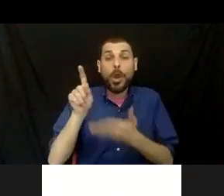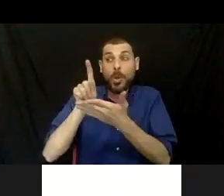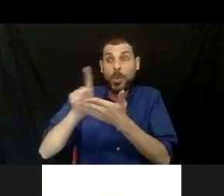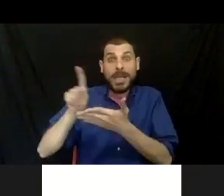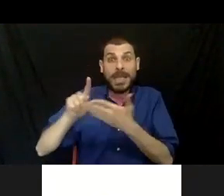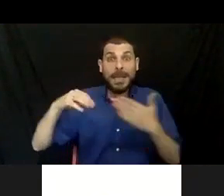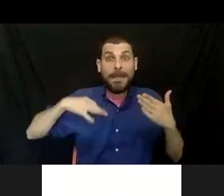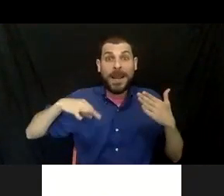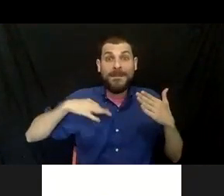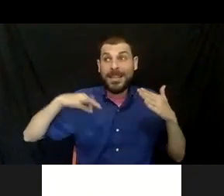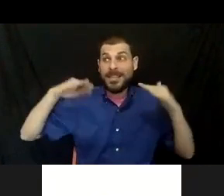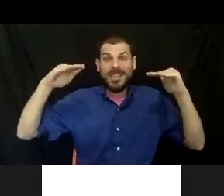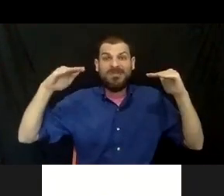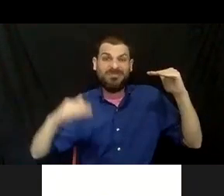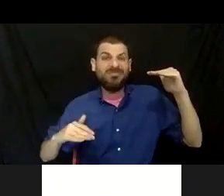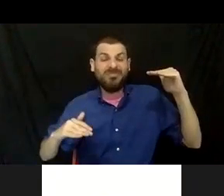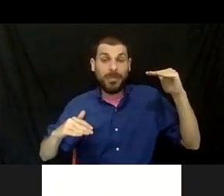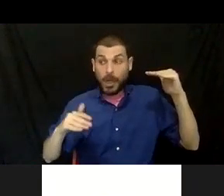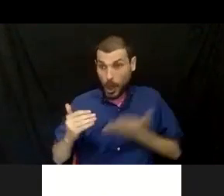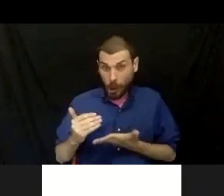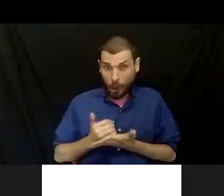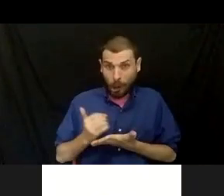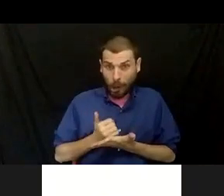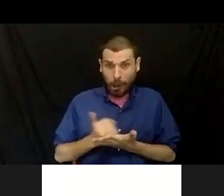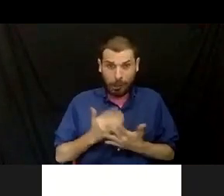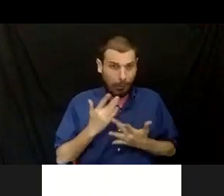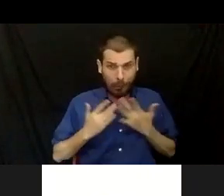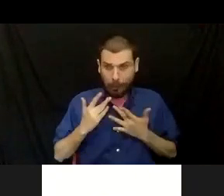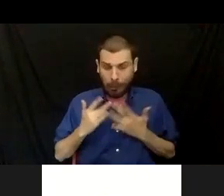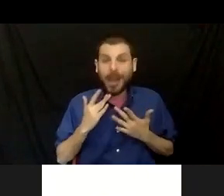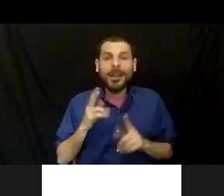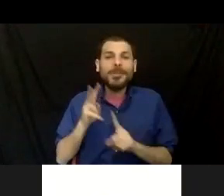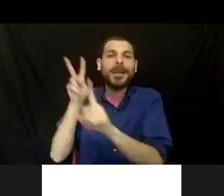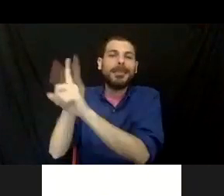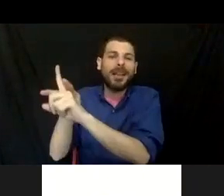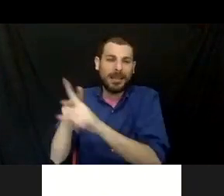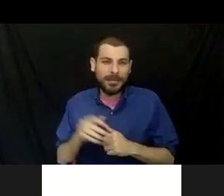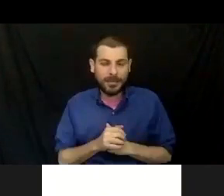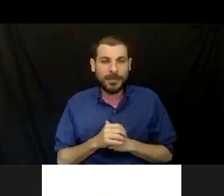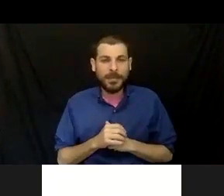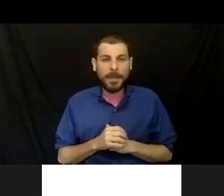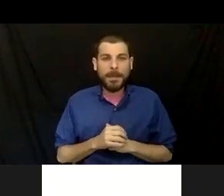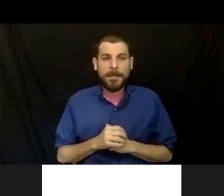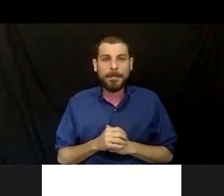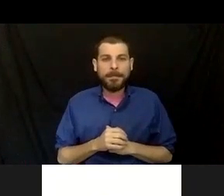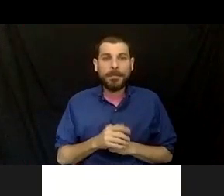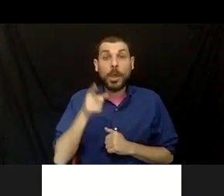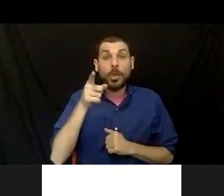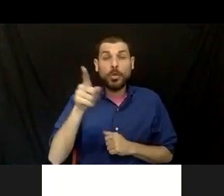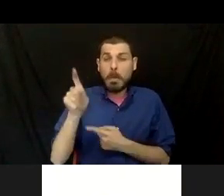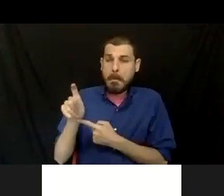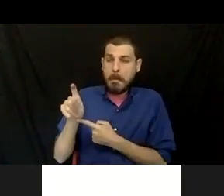what your weekly benefit amount would be. And you have to be available and actively seeking full-time